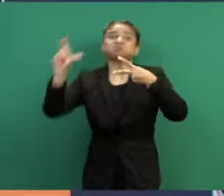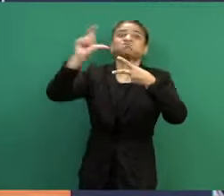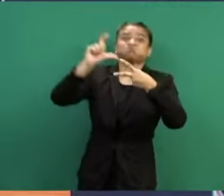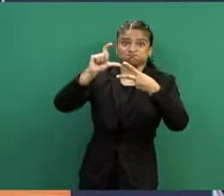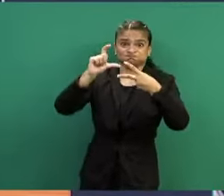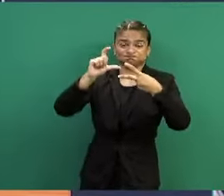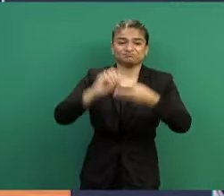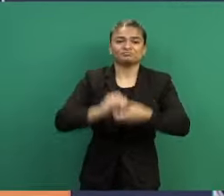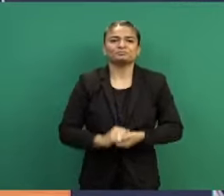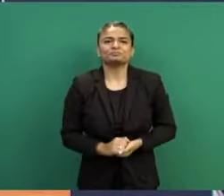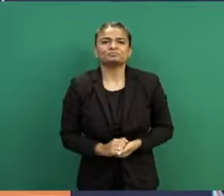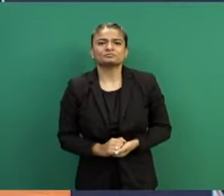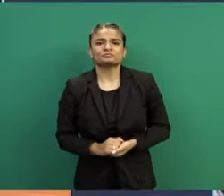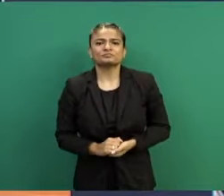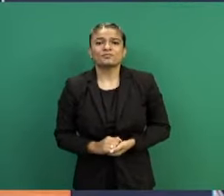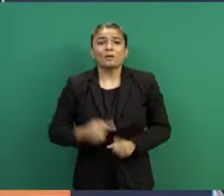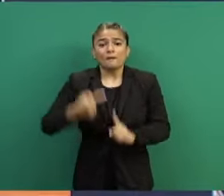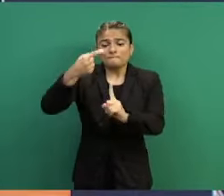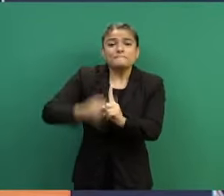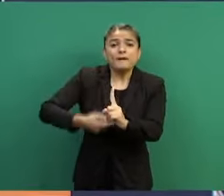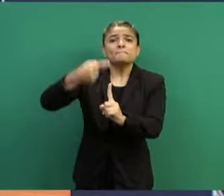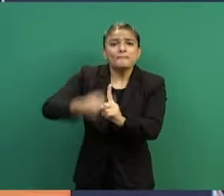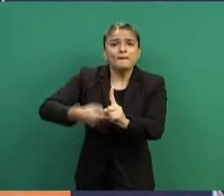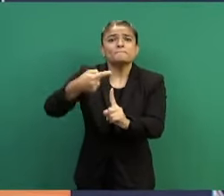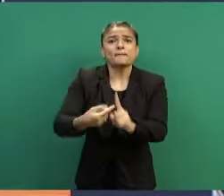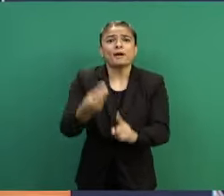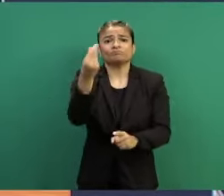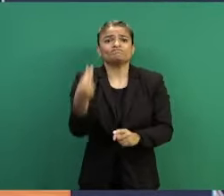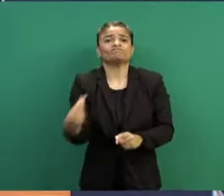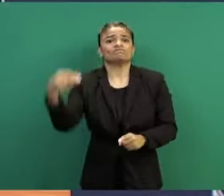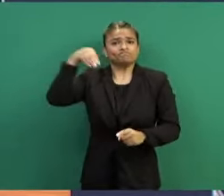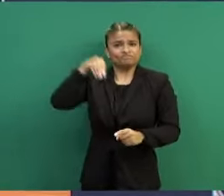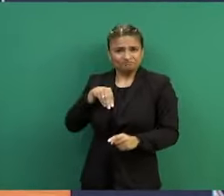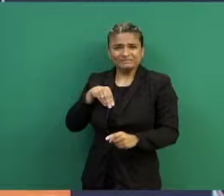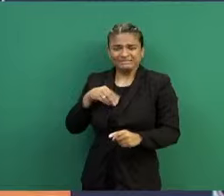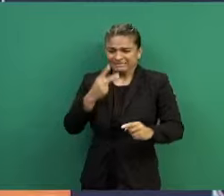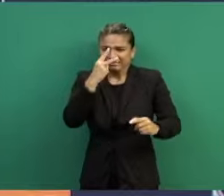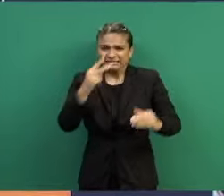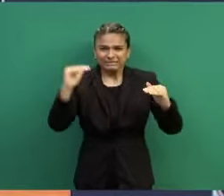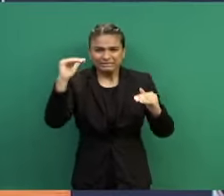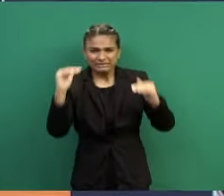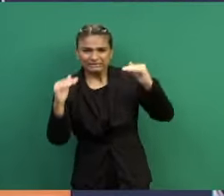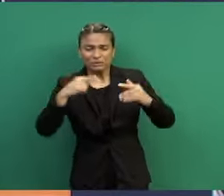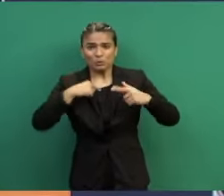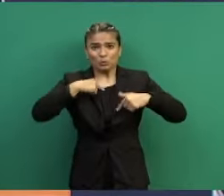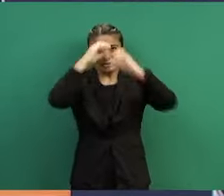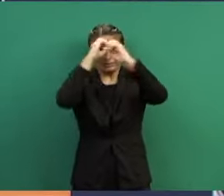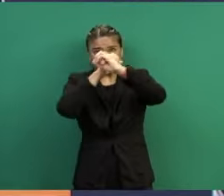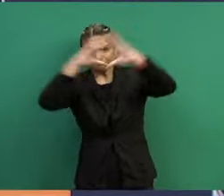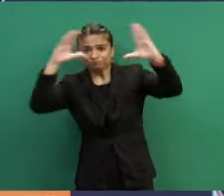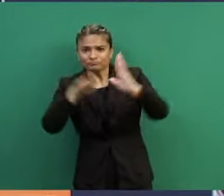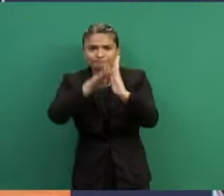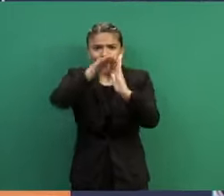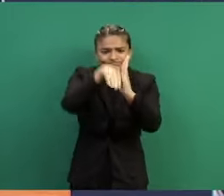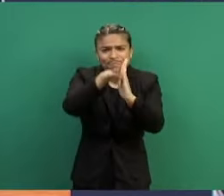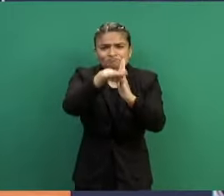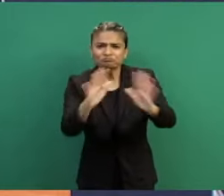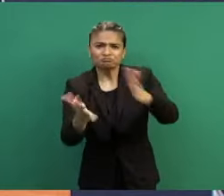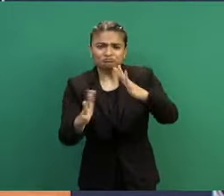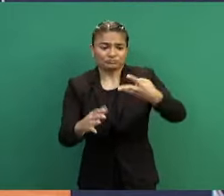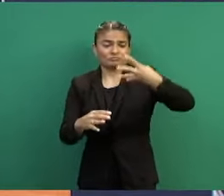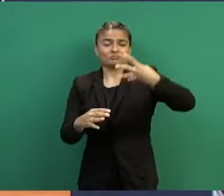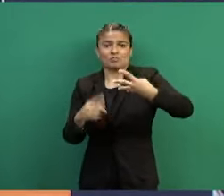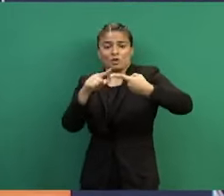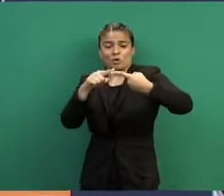have led to a marginal downward revision in our forecast for core inflation to 4.8% in